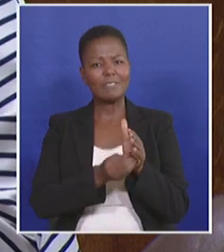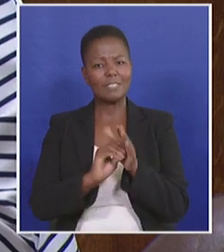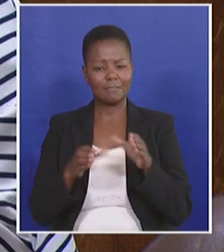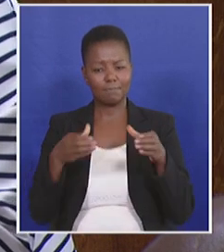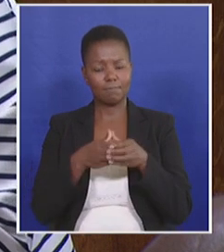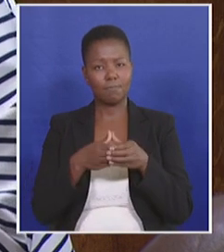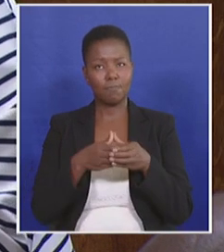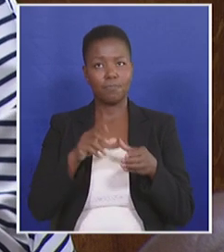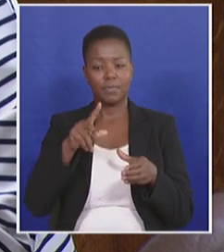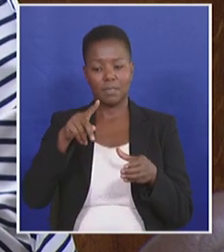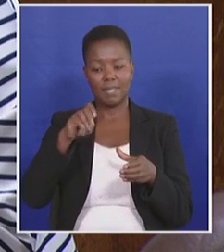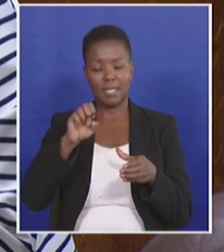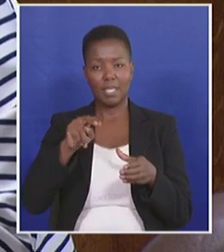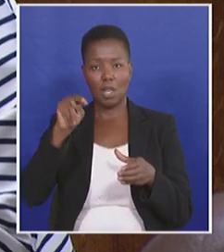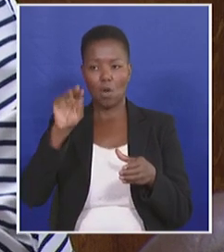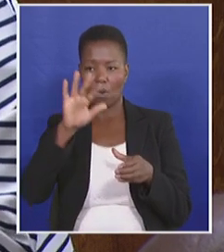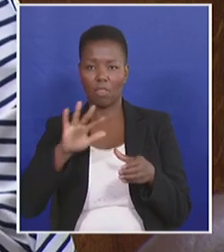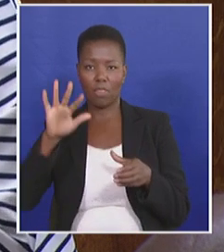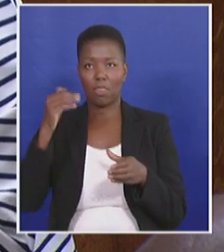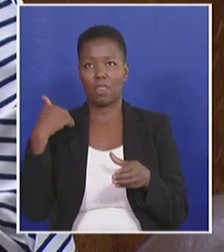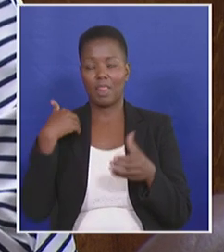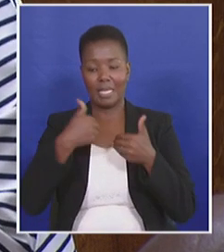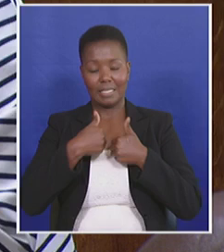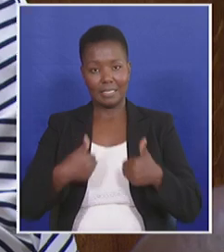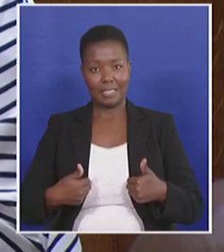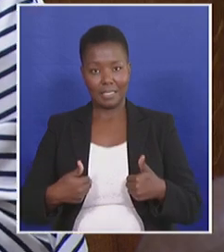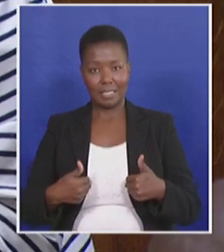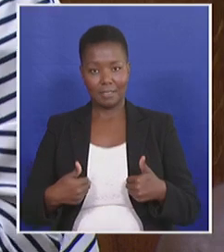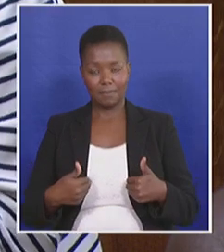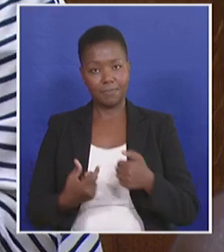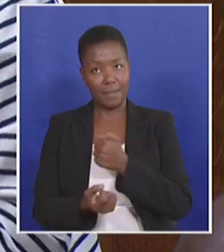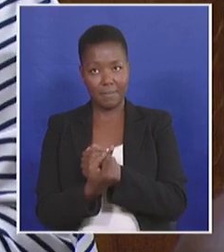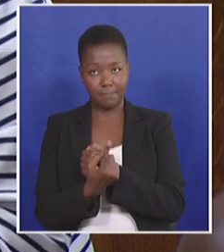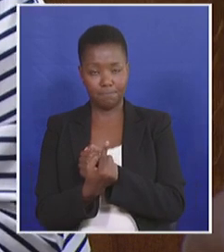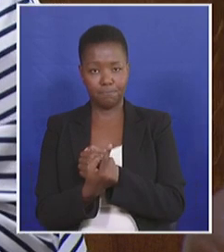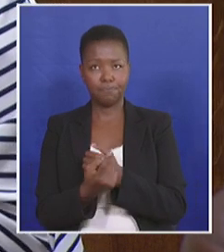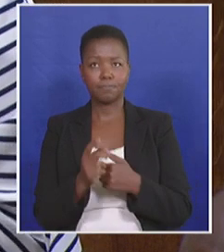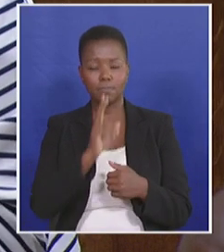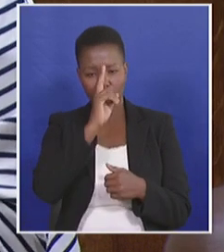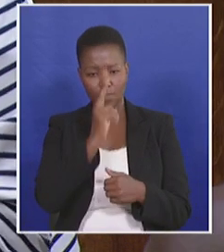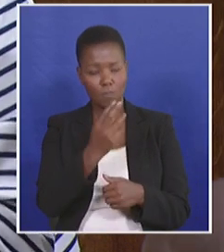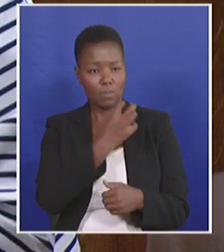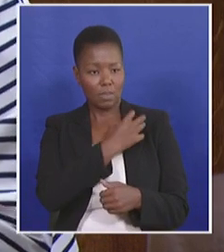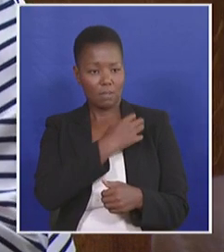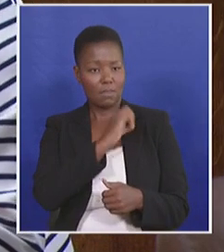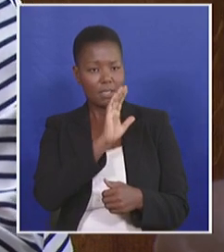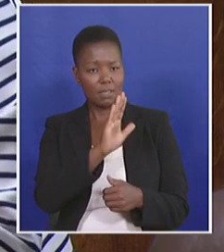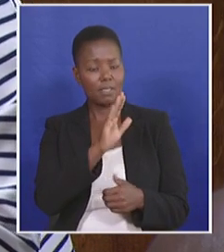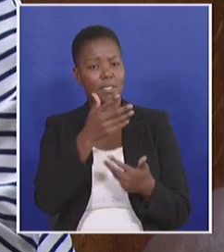areas of Port Elizabeth, Eastern Cape on Sunday," unquote. Honourable Minister, as you